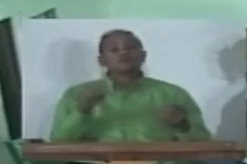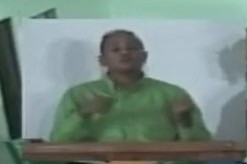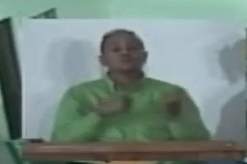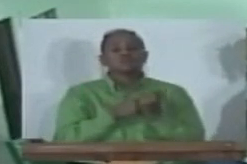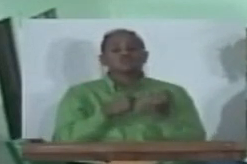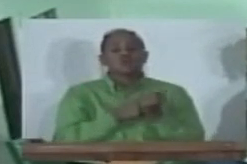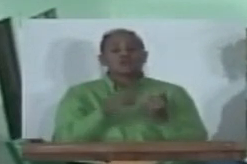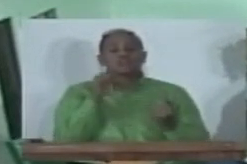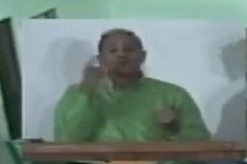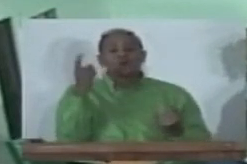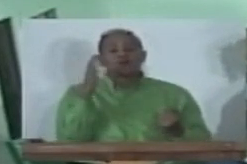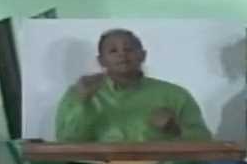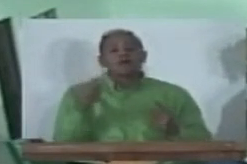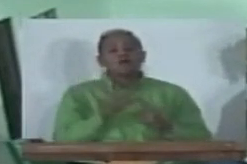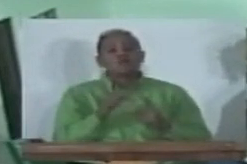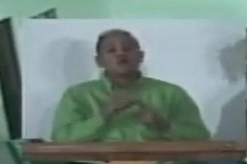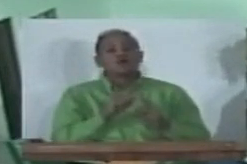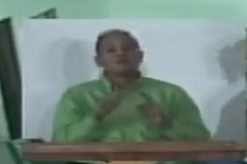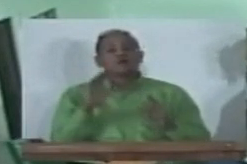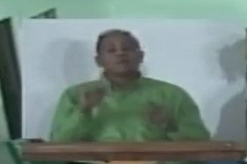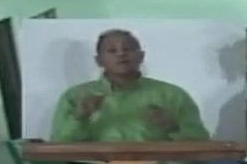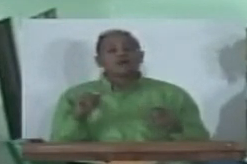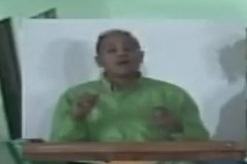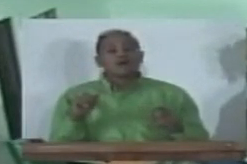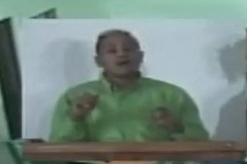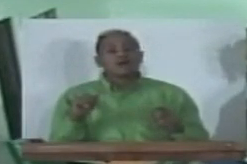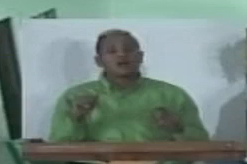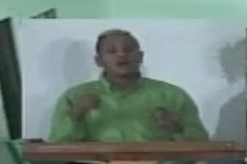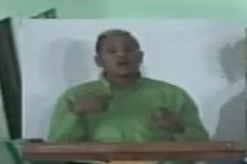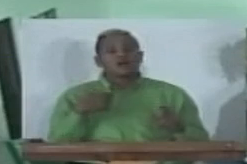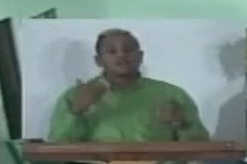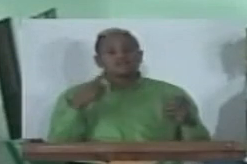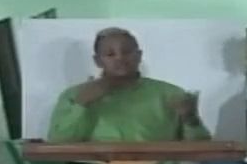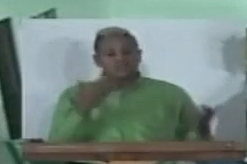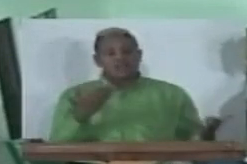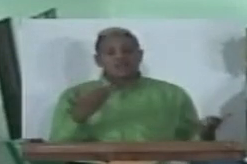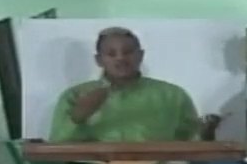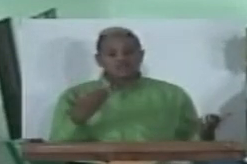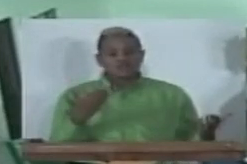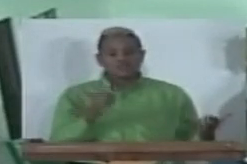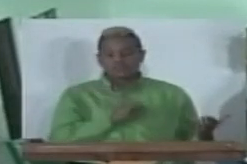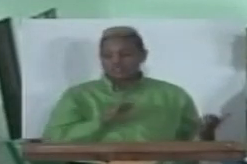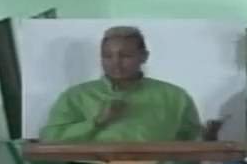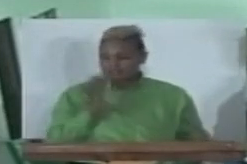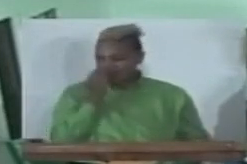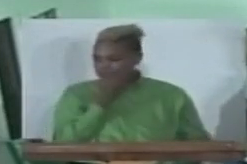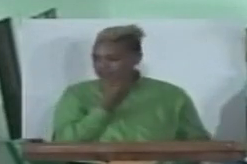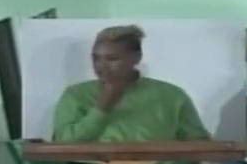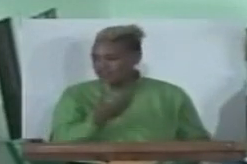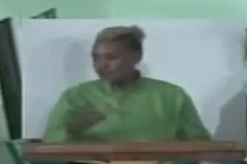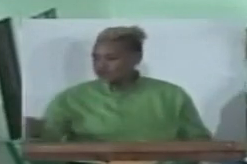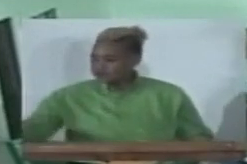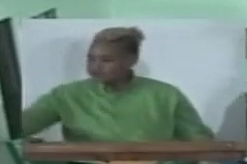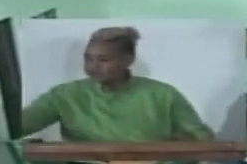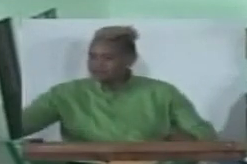not just by words, but by deed, Mr. President. I rest my case. Thank you, Senator Morris. Thank you again for this